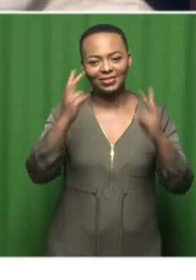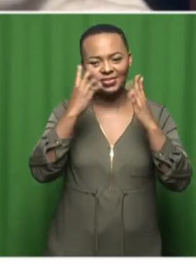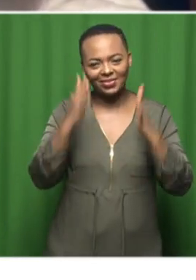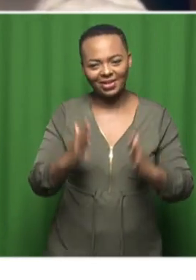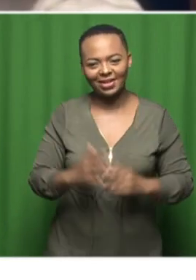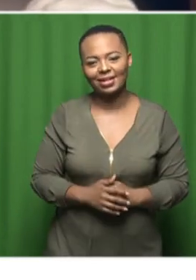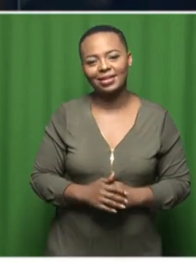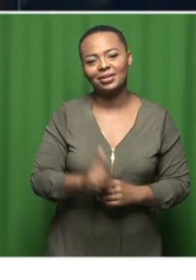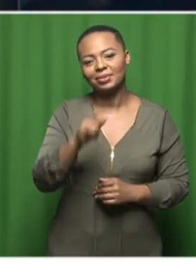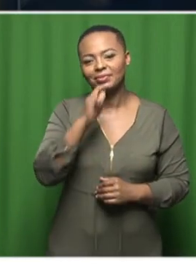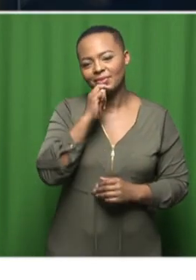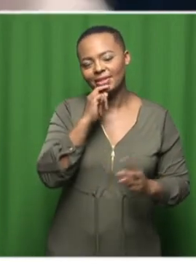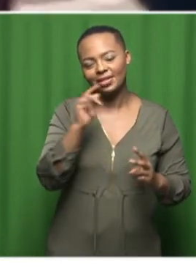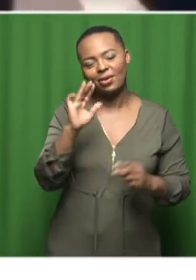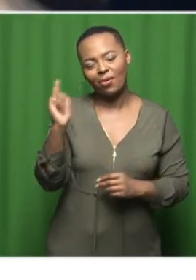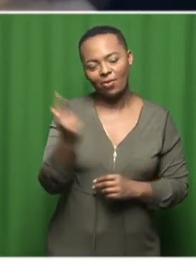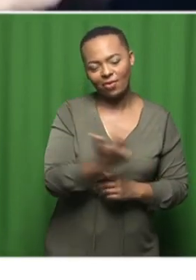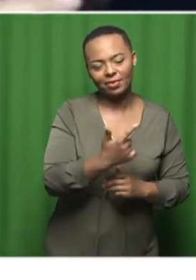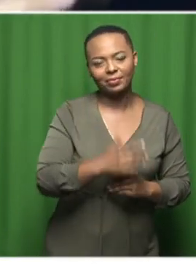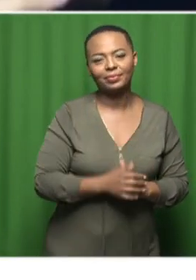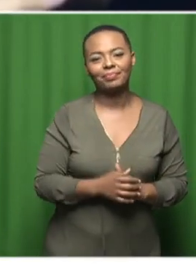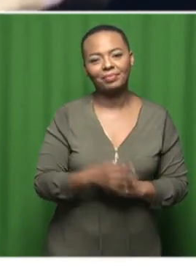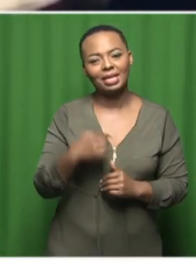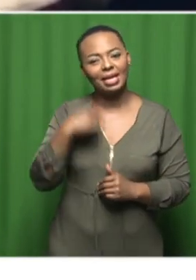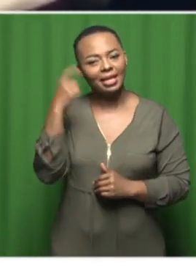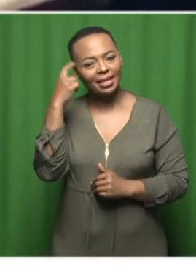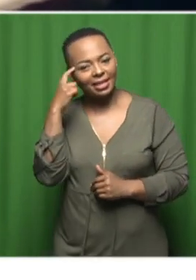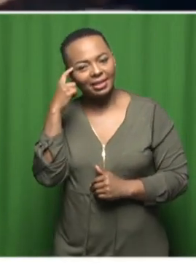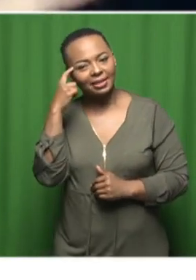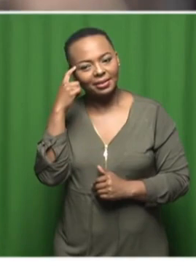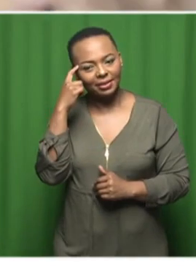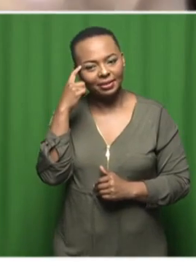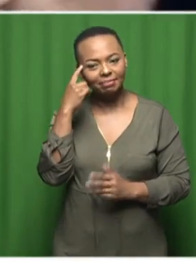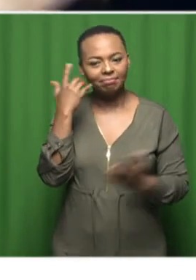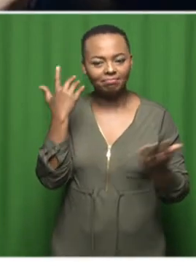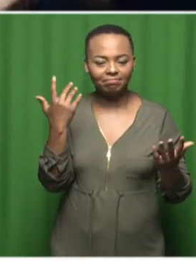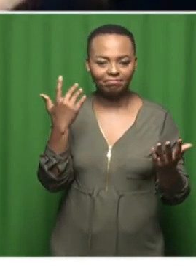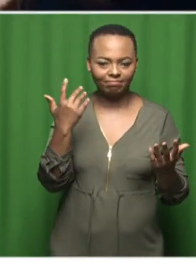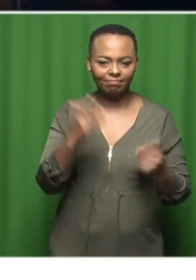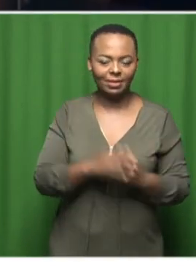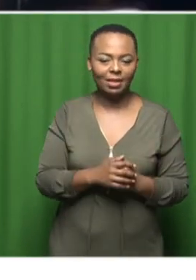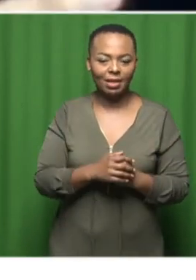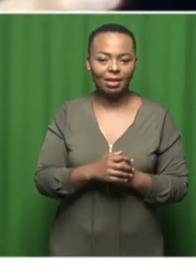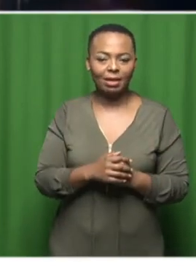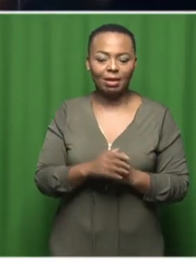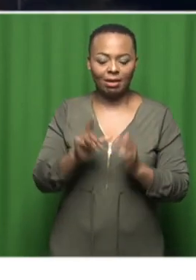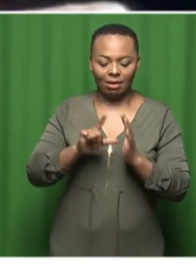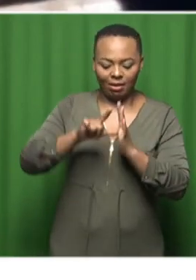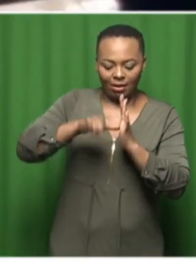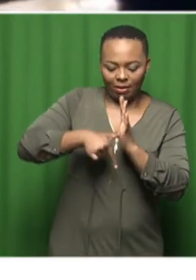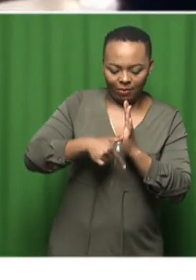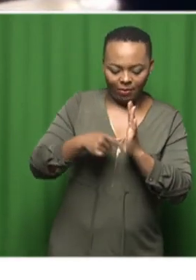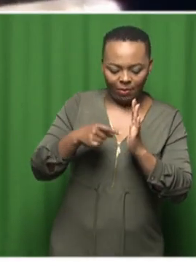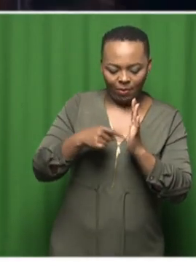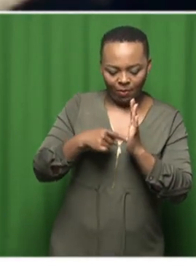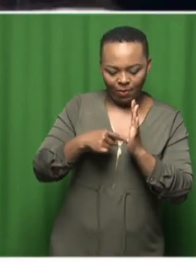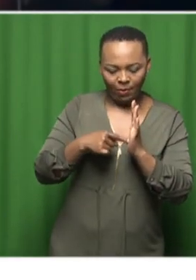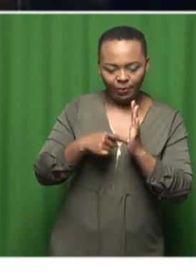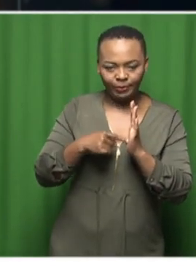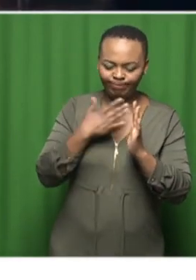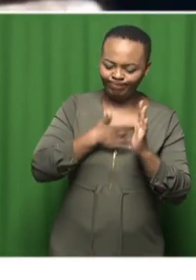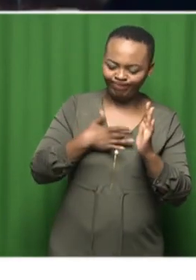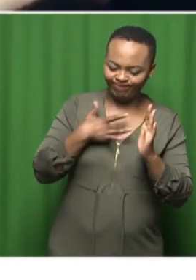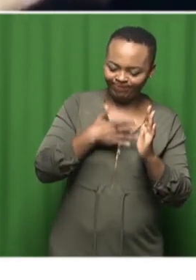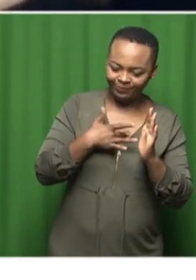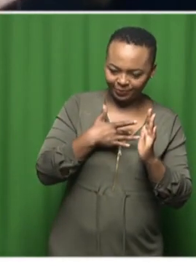everybody. I think it's a natural extension of design. You know, when you feel the need